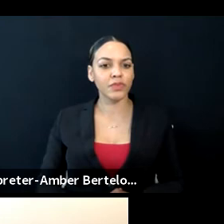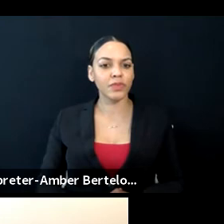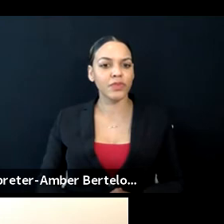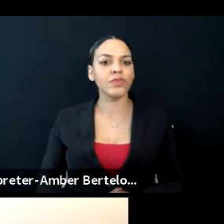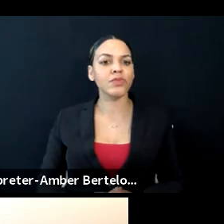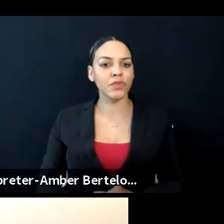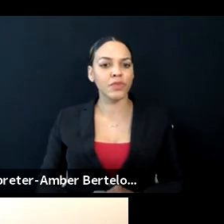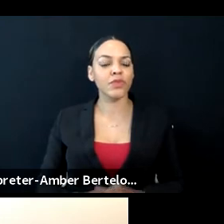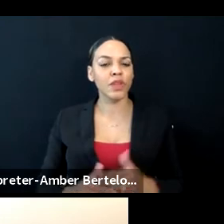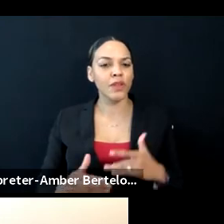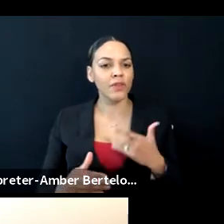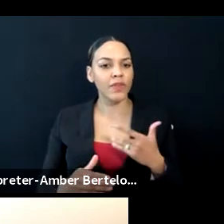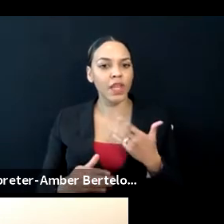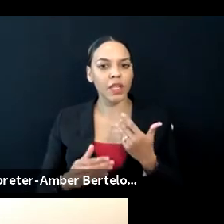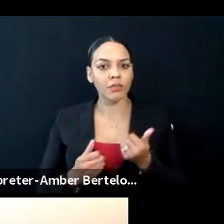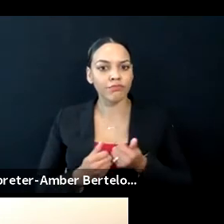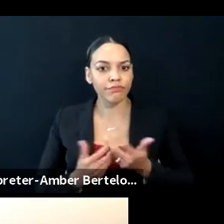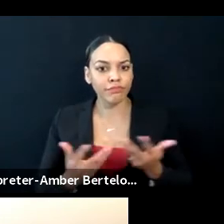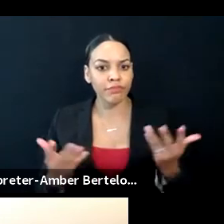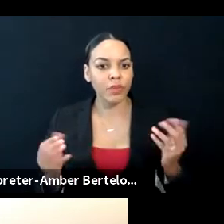emerging is like endless, you know.